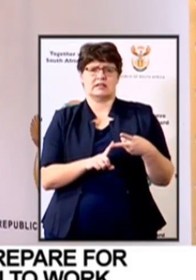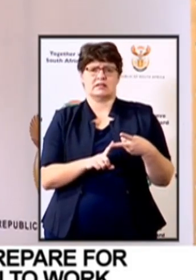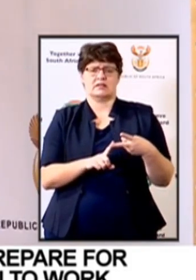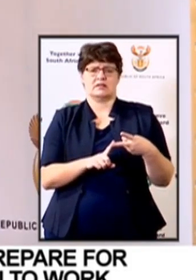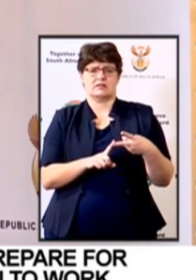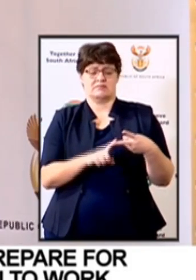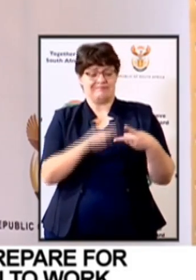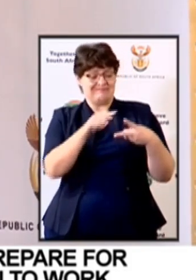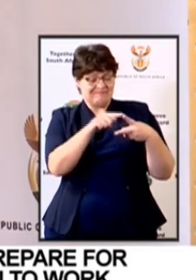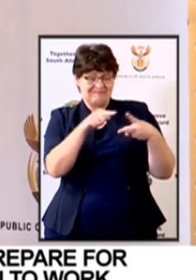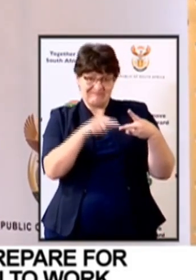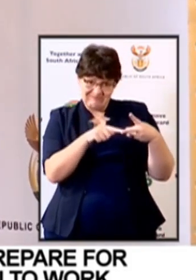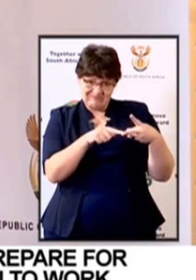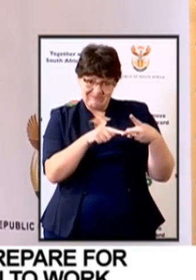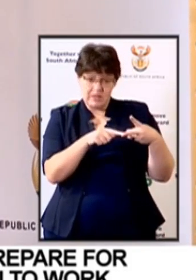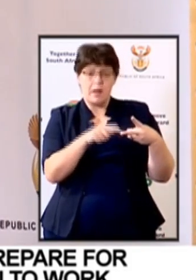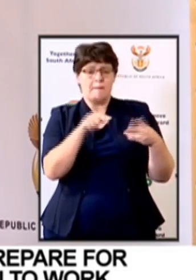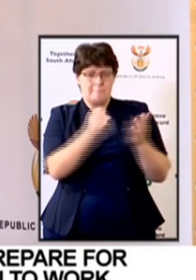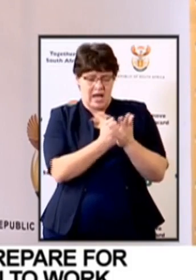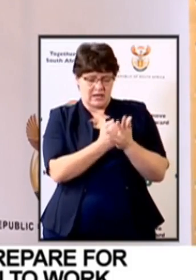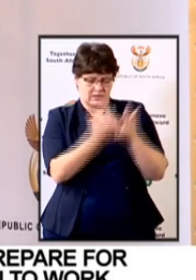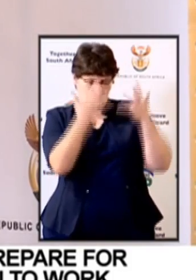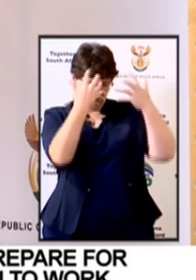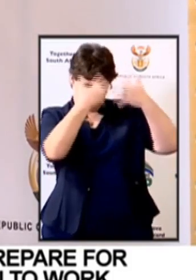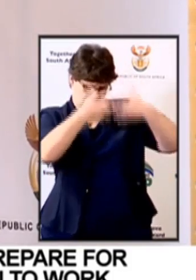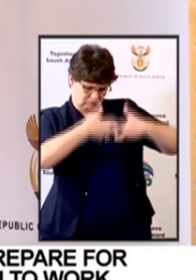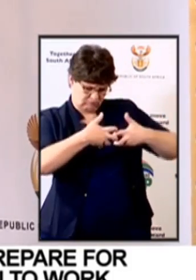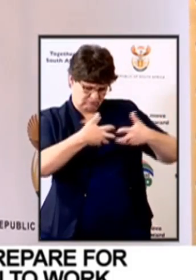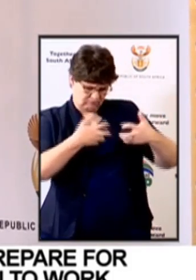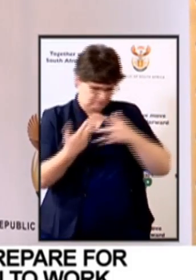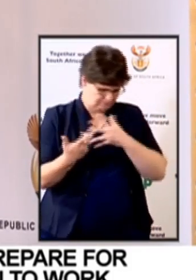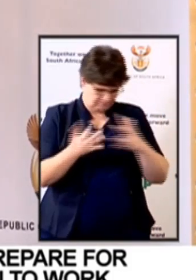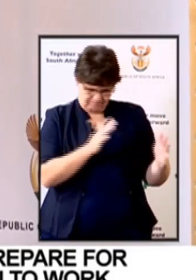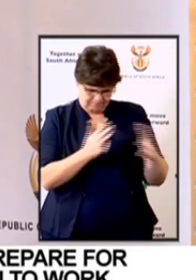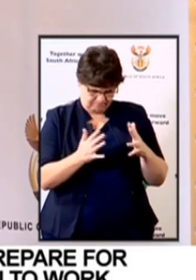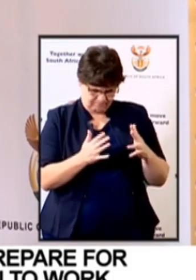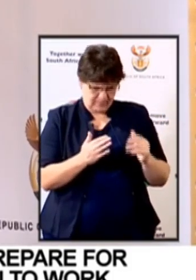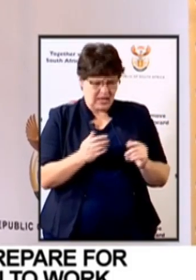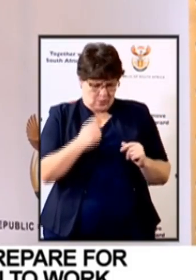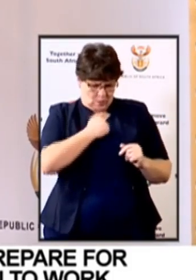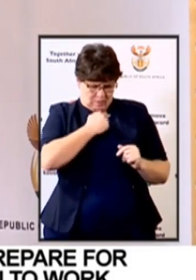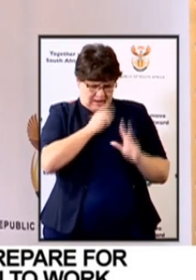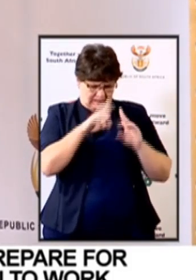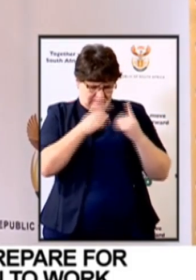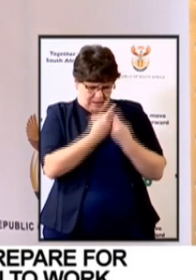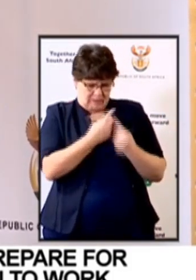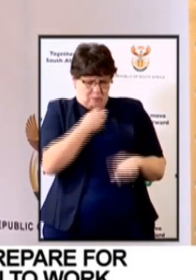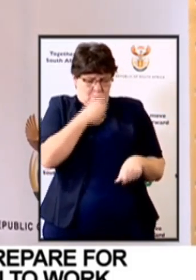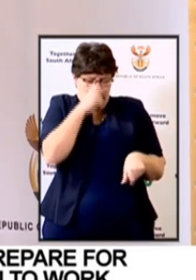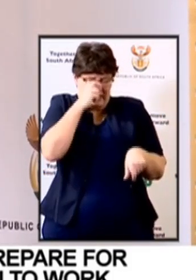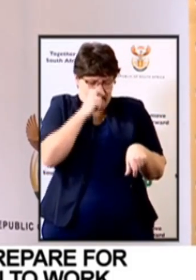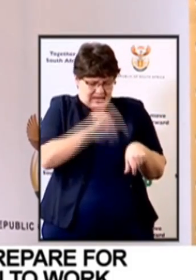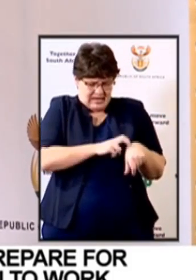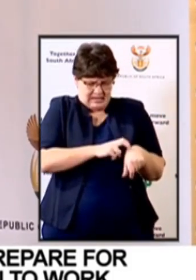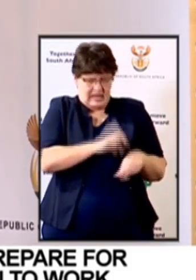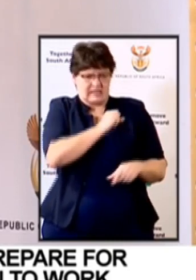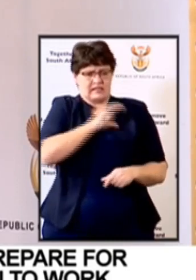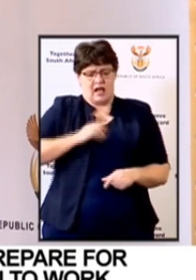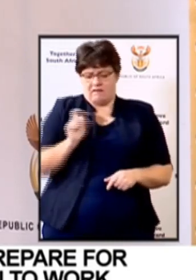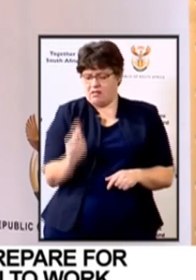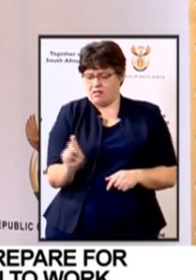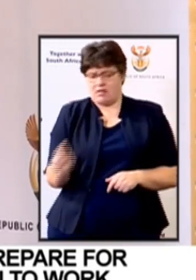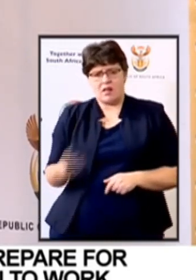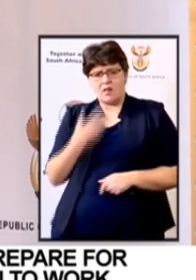to determine, to work out who in their setup as a department or what in